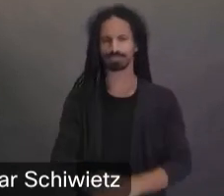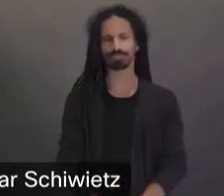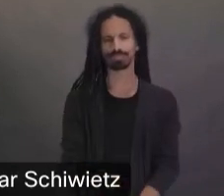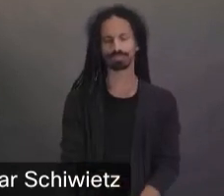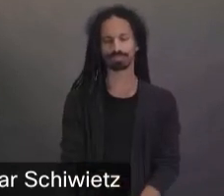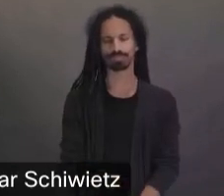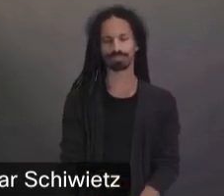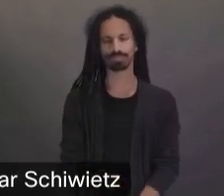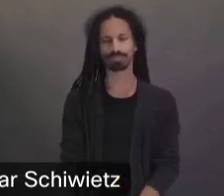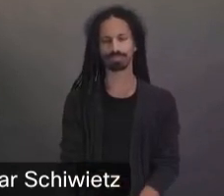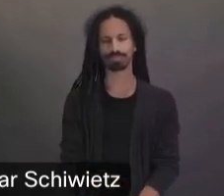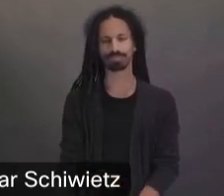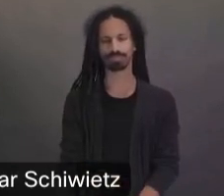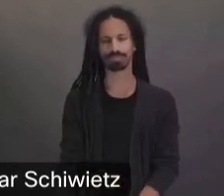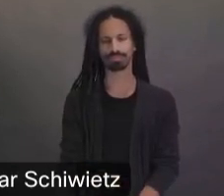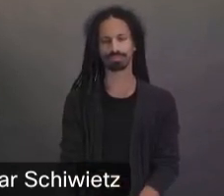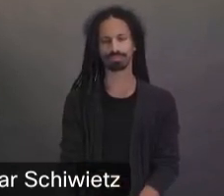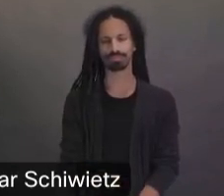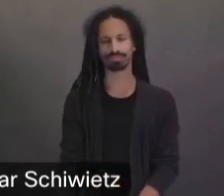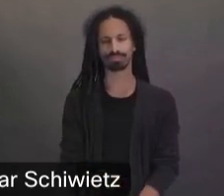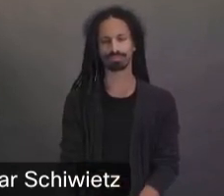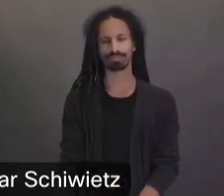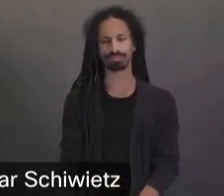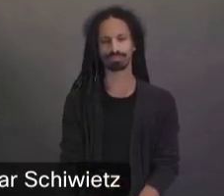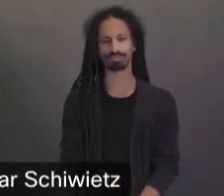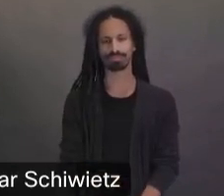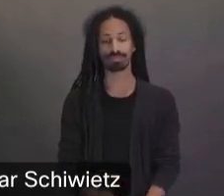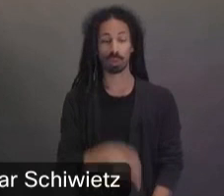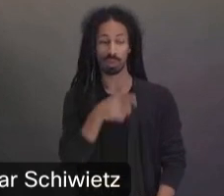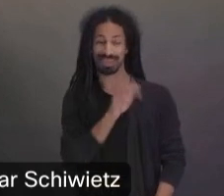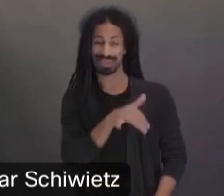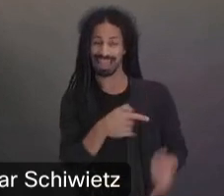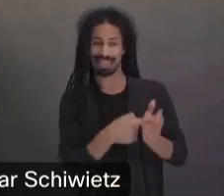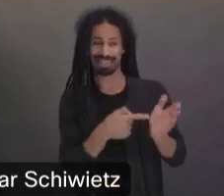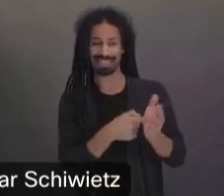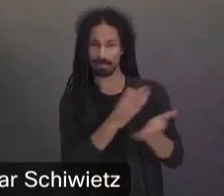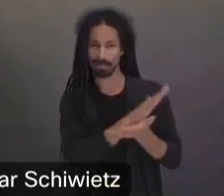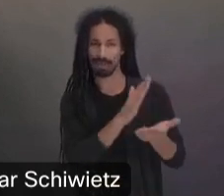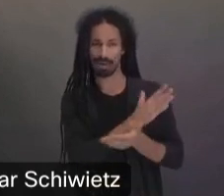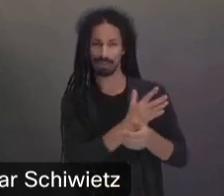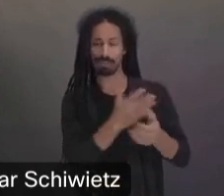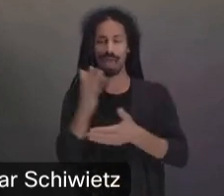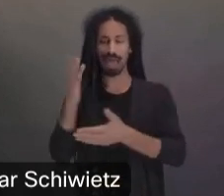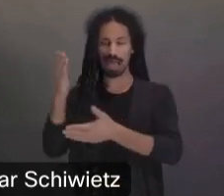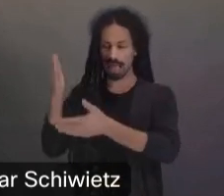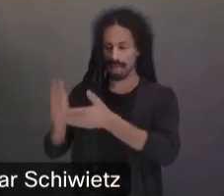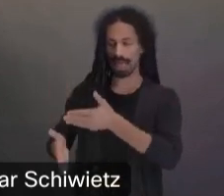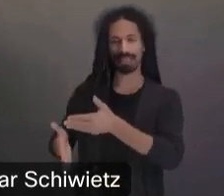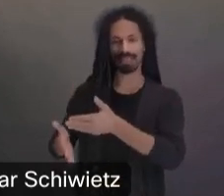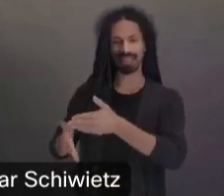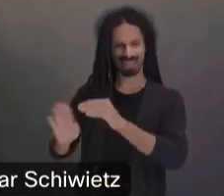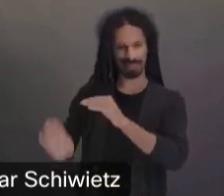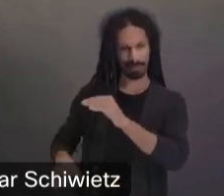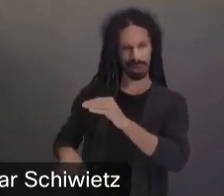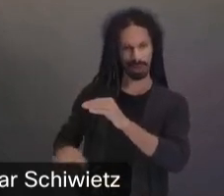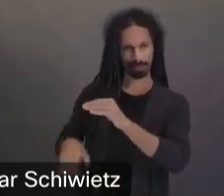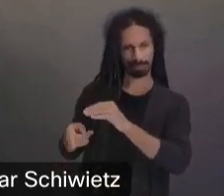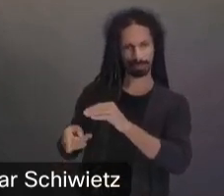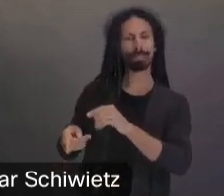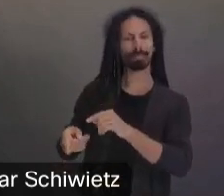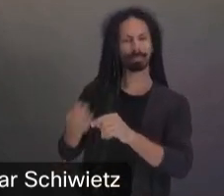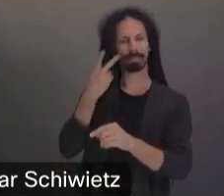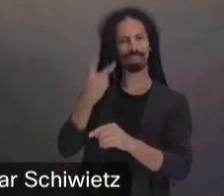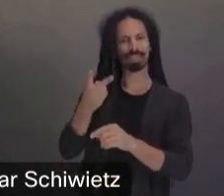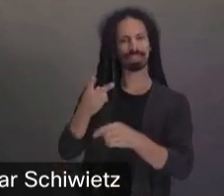If we go to the end of the sample paper, we will find a list of references. If we look at